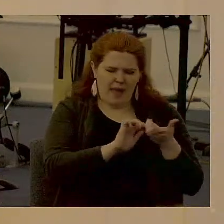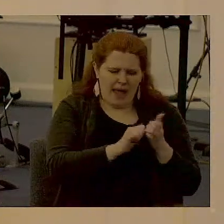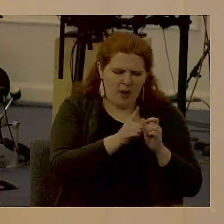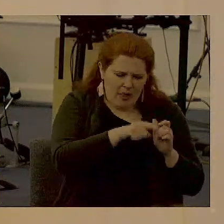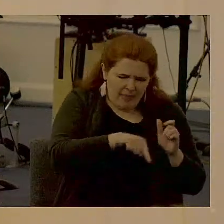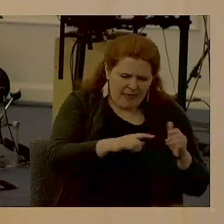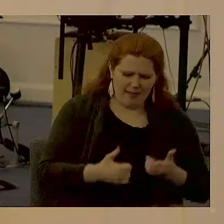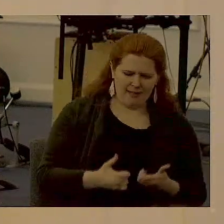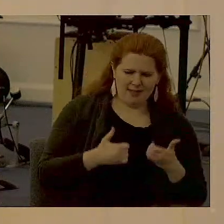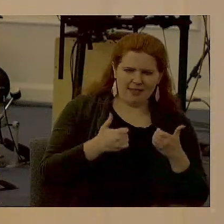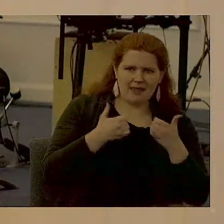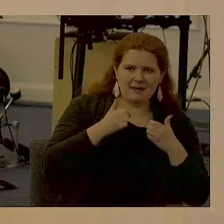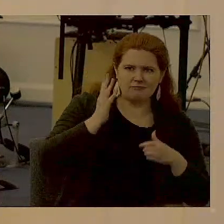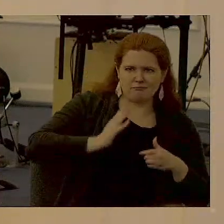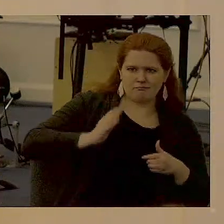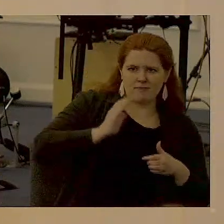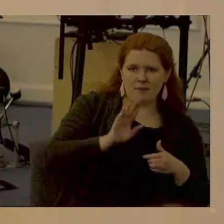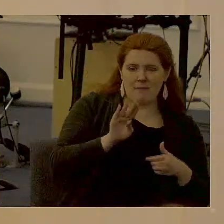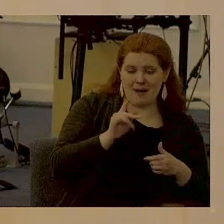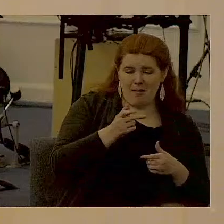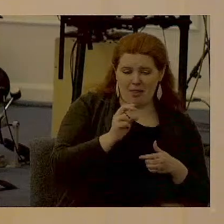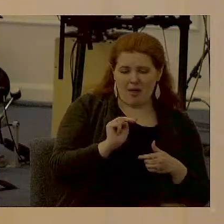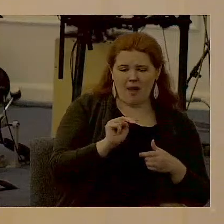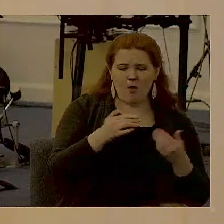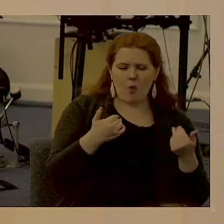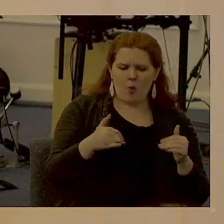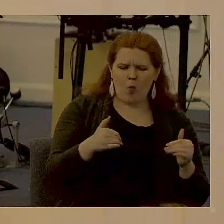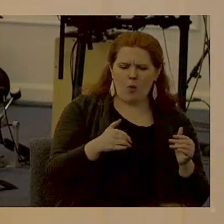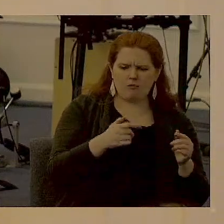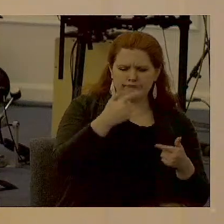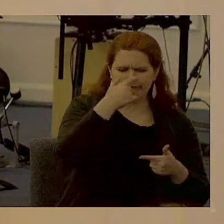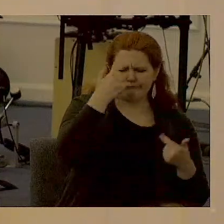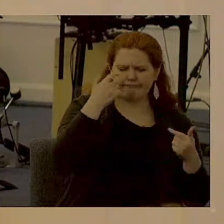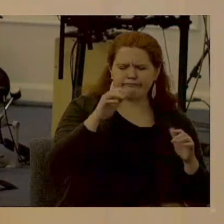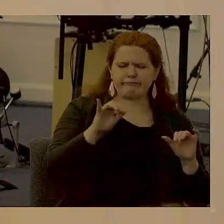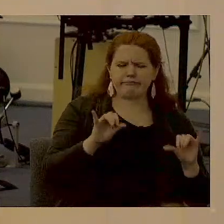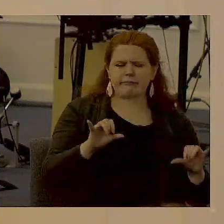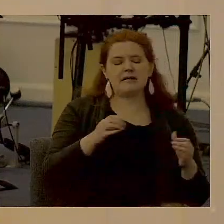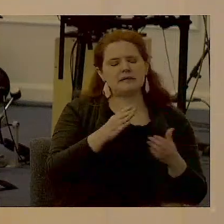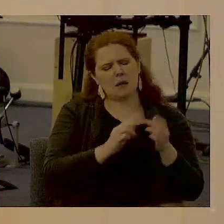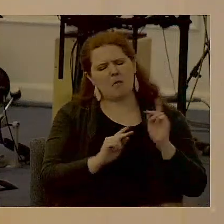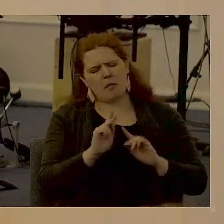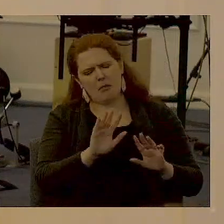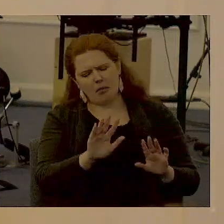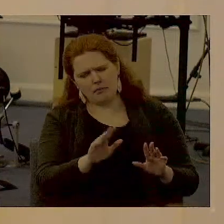lived in Babylon left a mark, at least with some people.